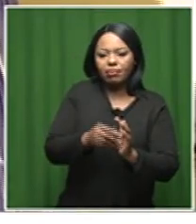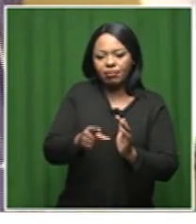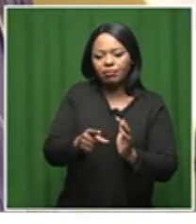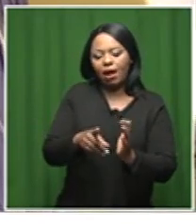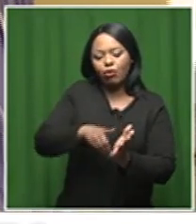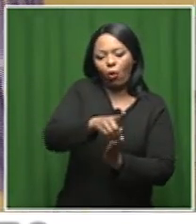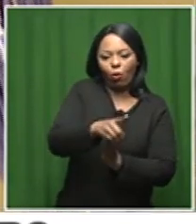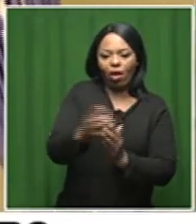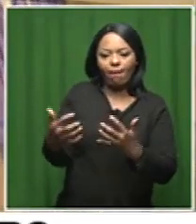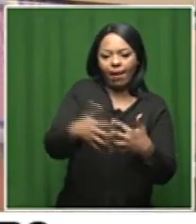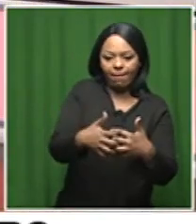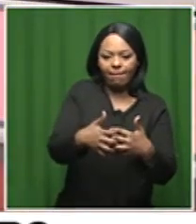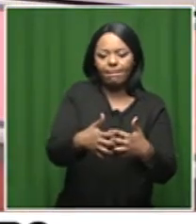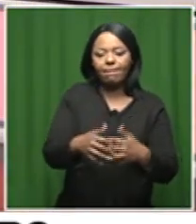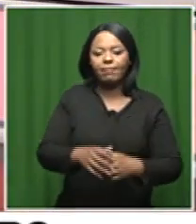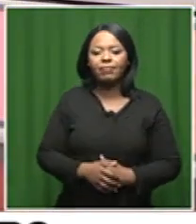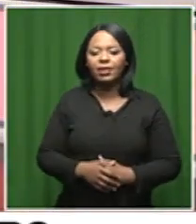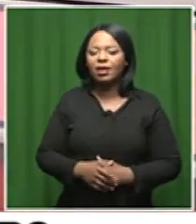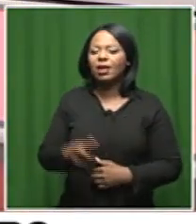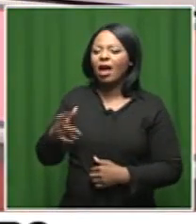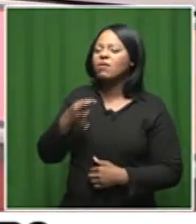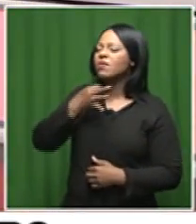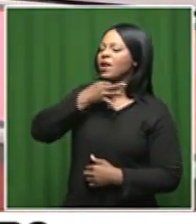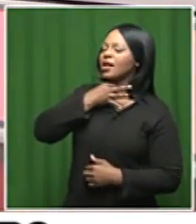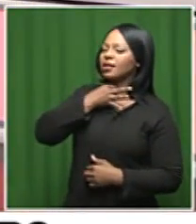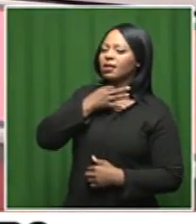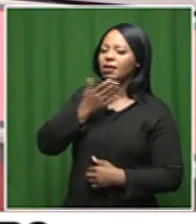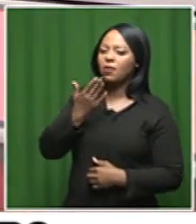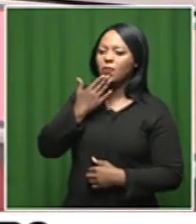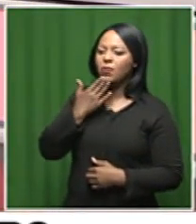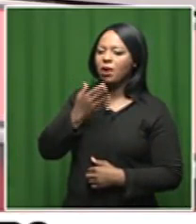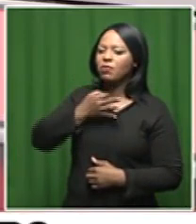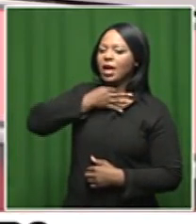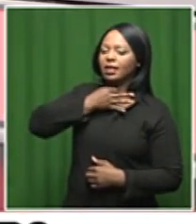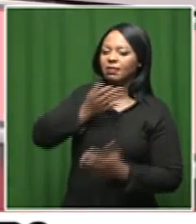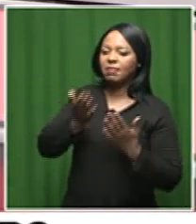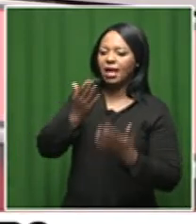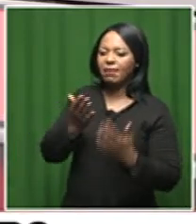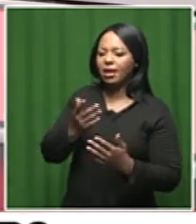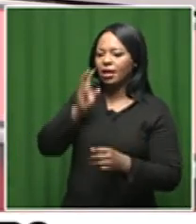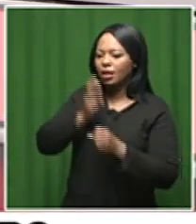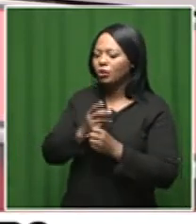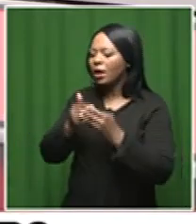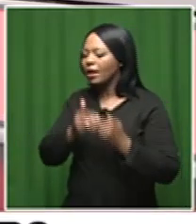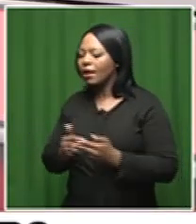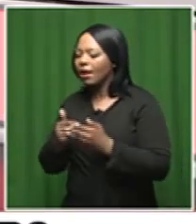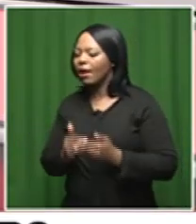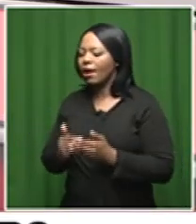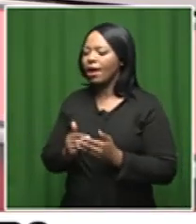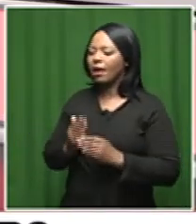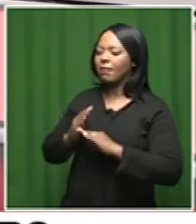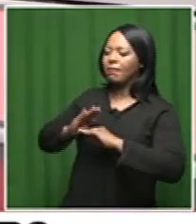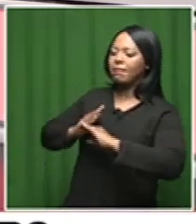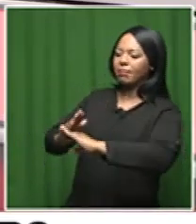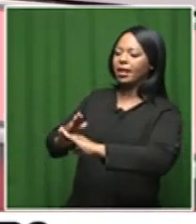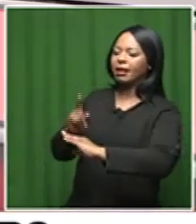All right, so let's talk around risk factors. Who is the person that needs to be on the lookout for potentially having these blood cancers? Now, a little bit